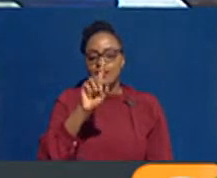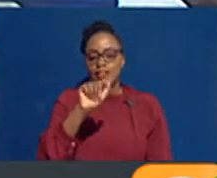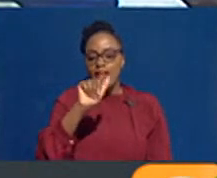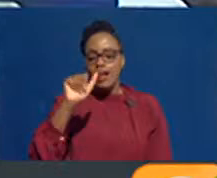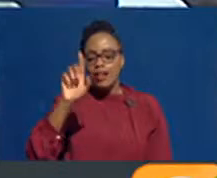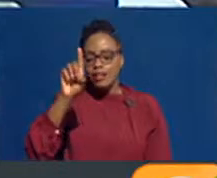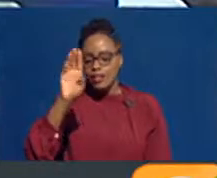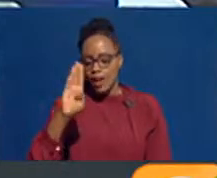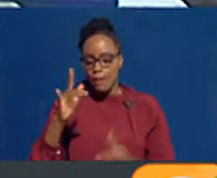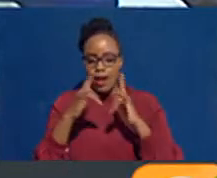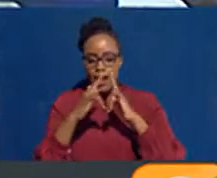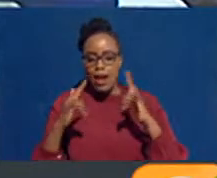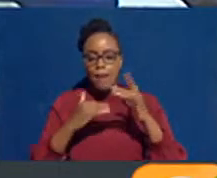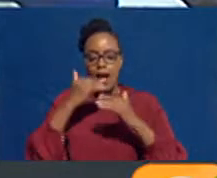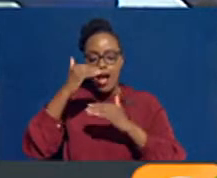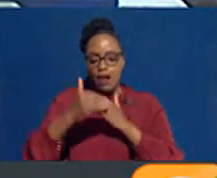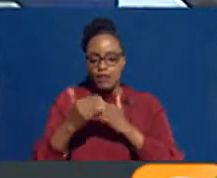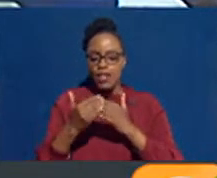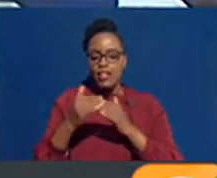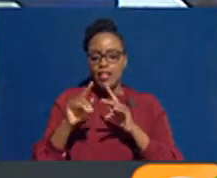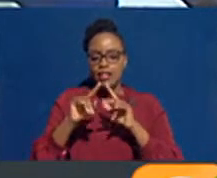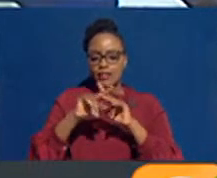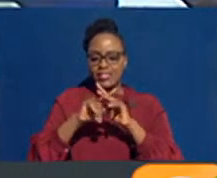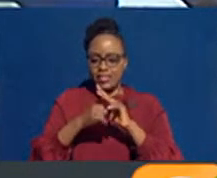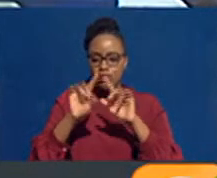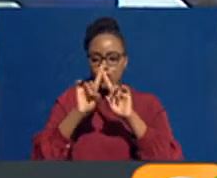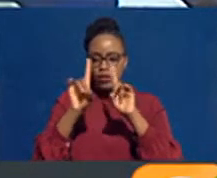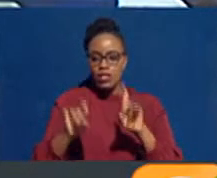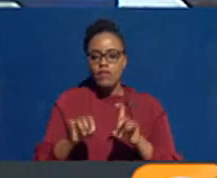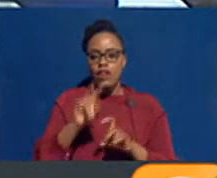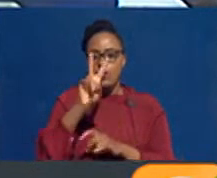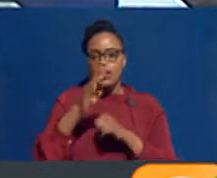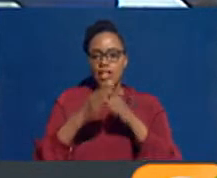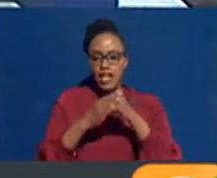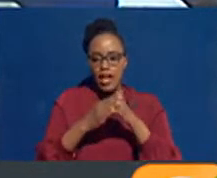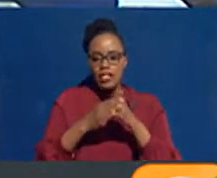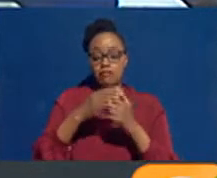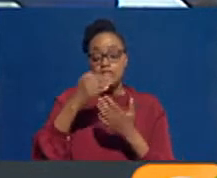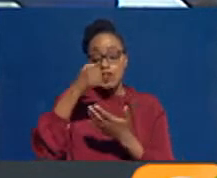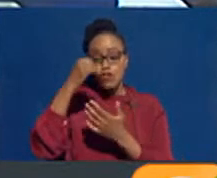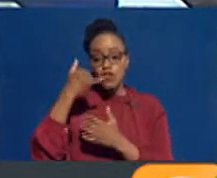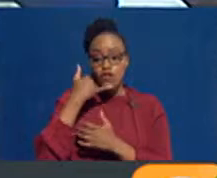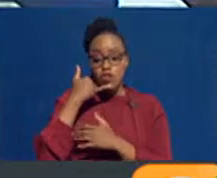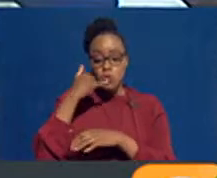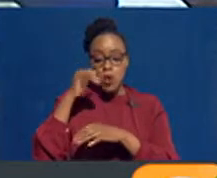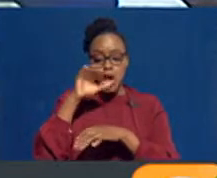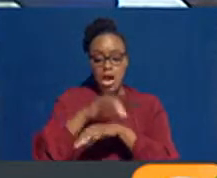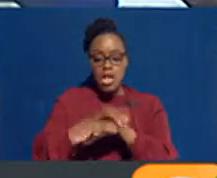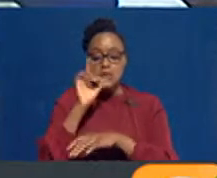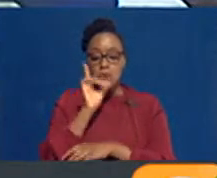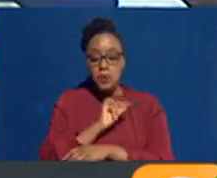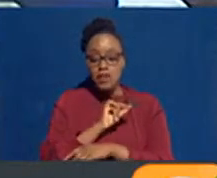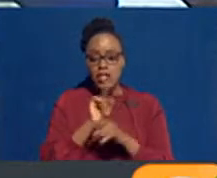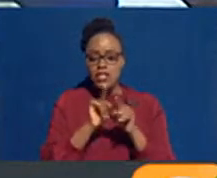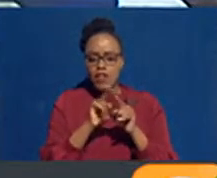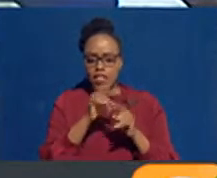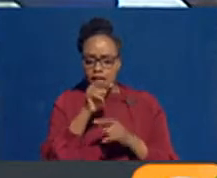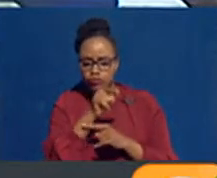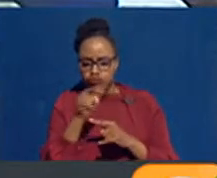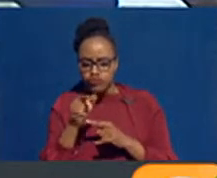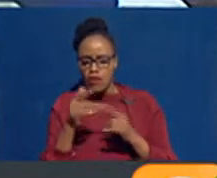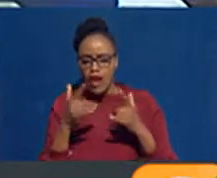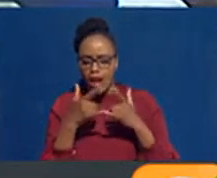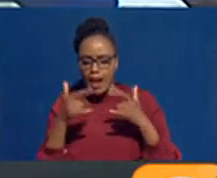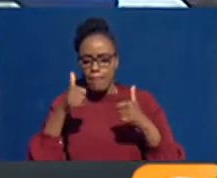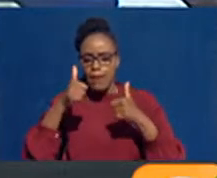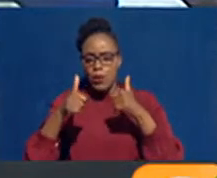after the exams commenced countrywide. 29 phones were confiscated at the school, a loophole that the Kenya